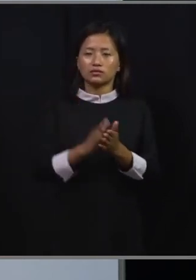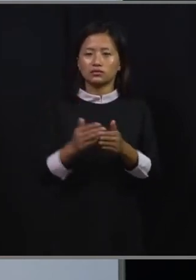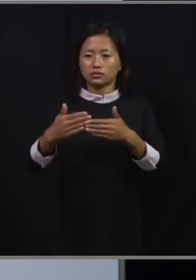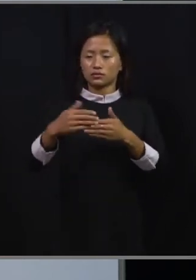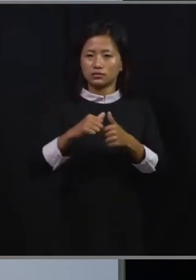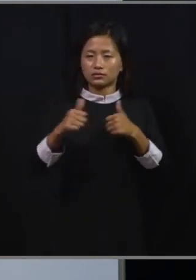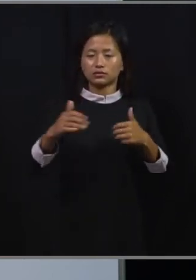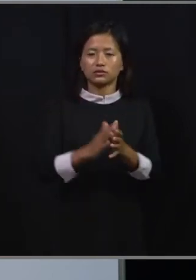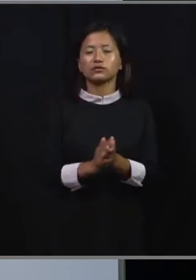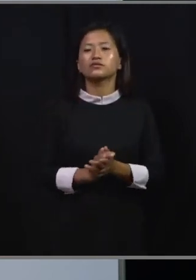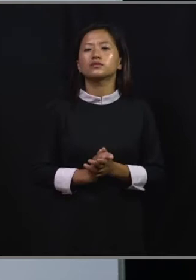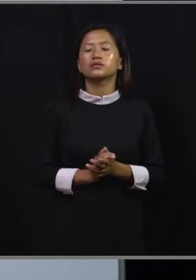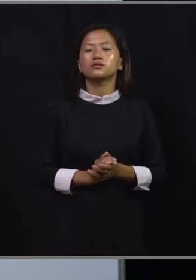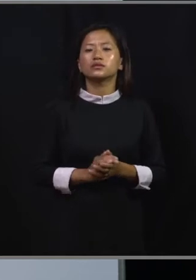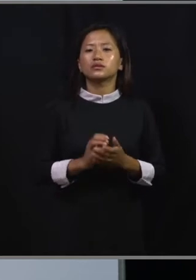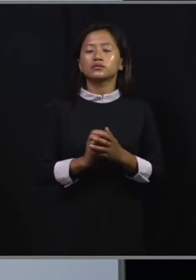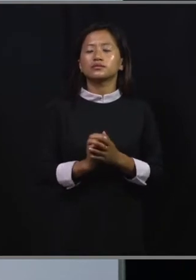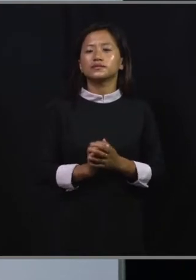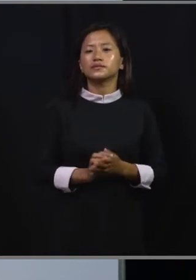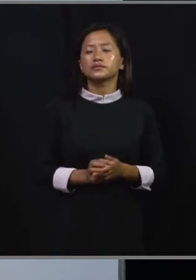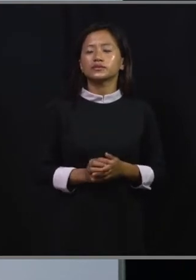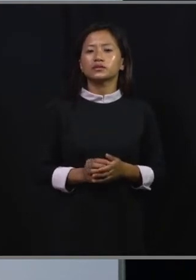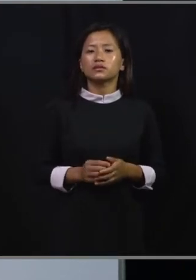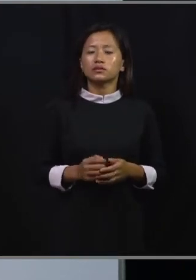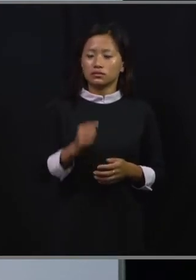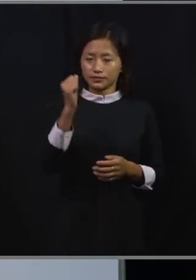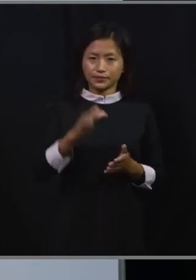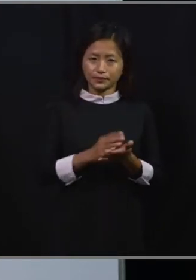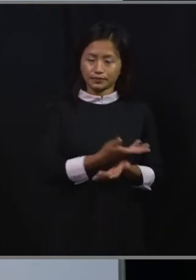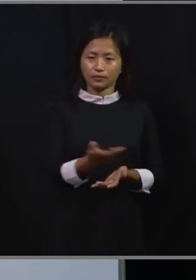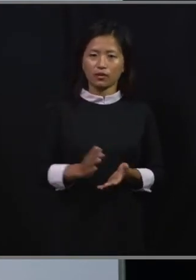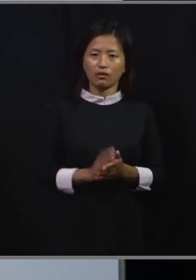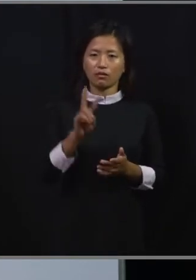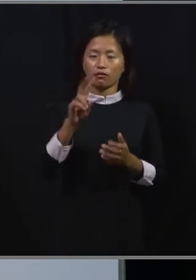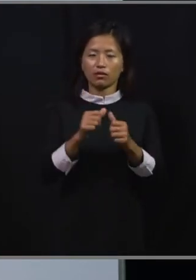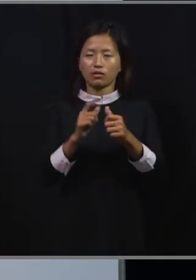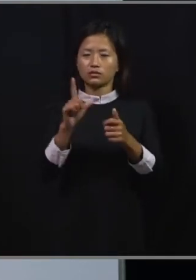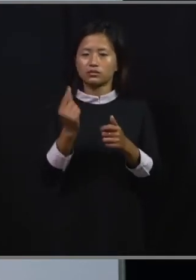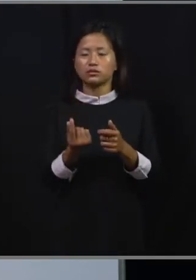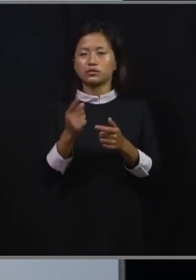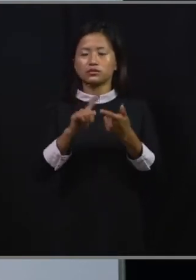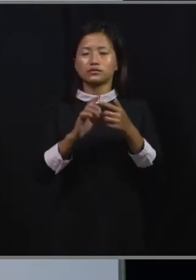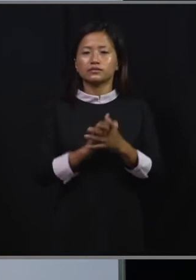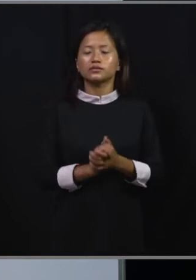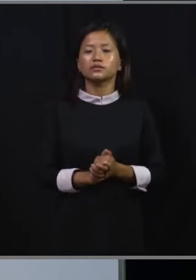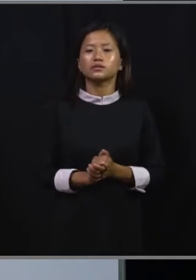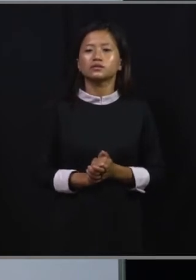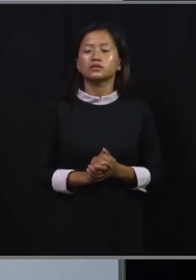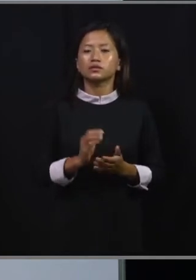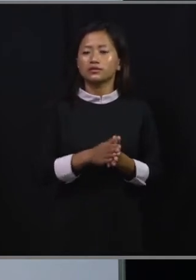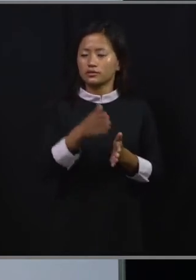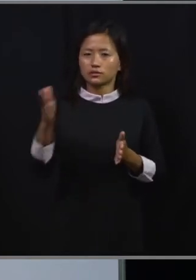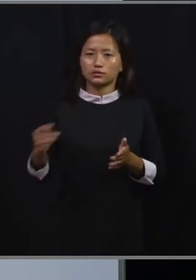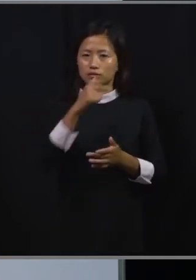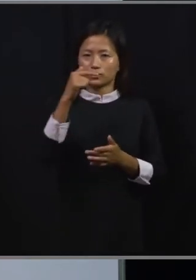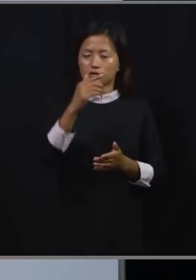vision. So the final image is at where? Least distance of distinct vision. So here the value will be D, and the sign on this side, it means this is on the